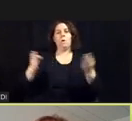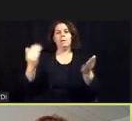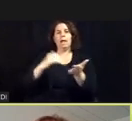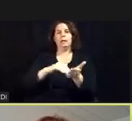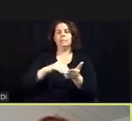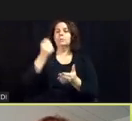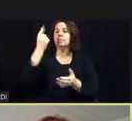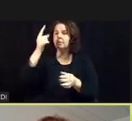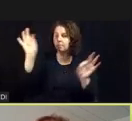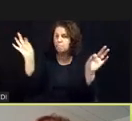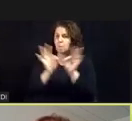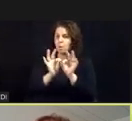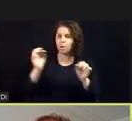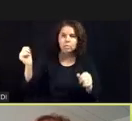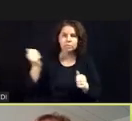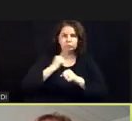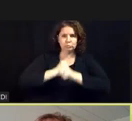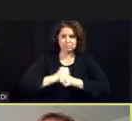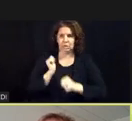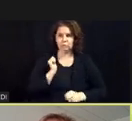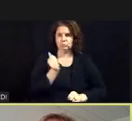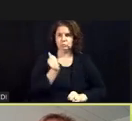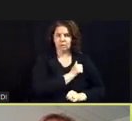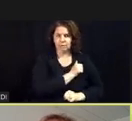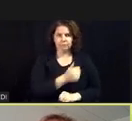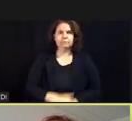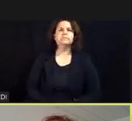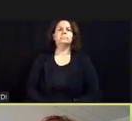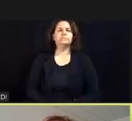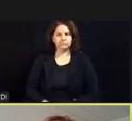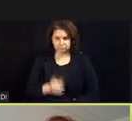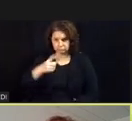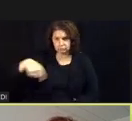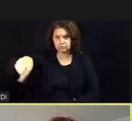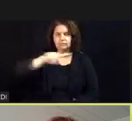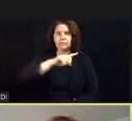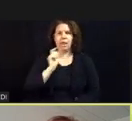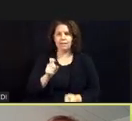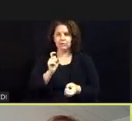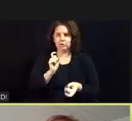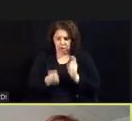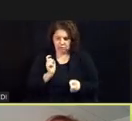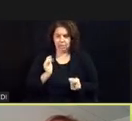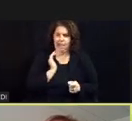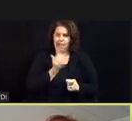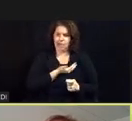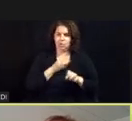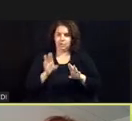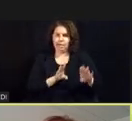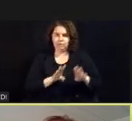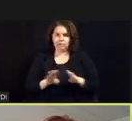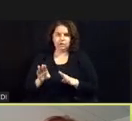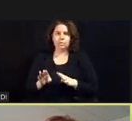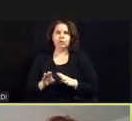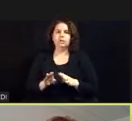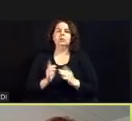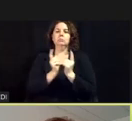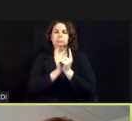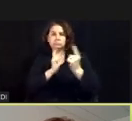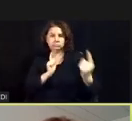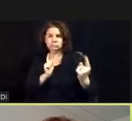reopening by our own personal behaviors, with physical distancing, covering our faces, washing our